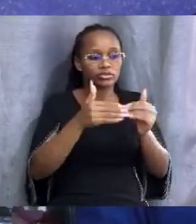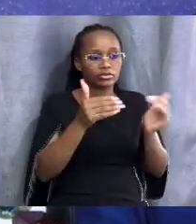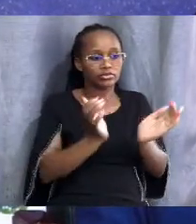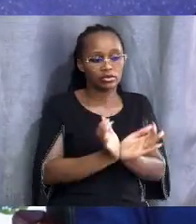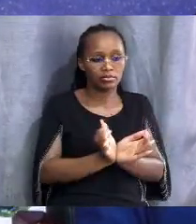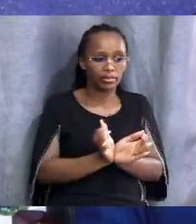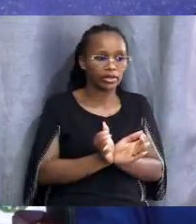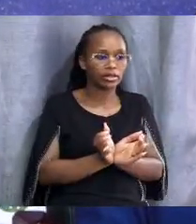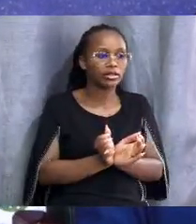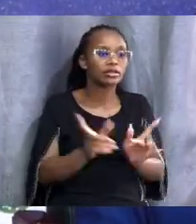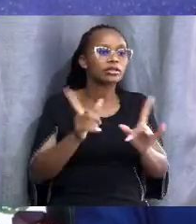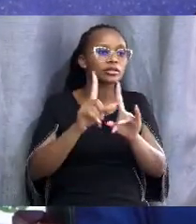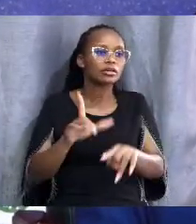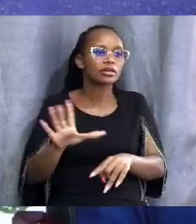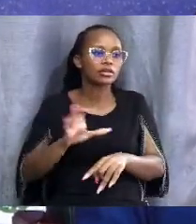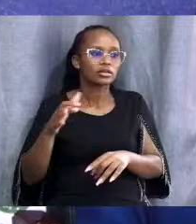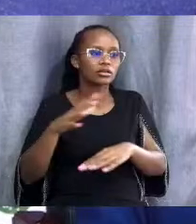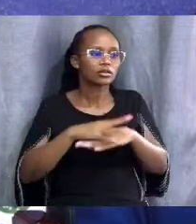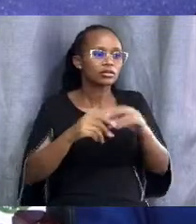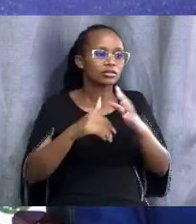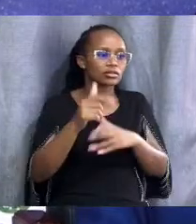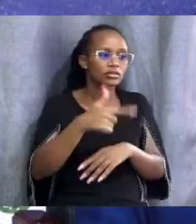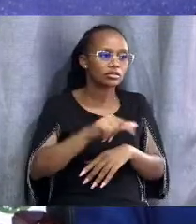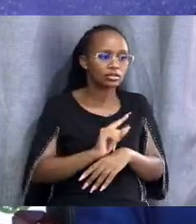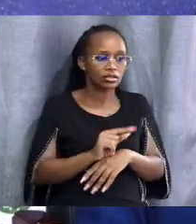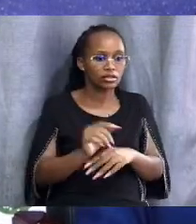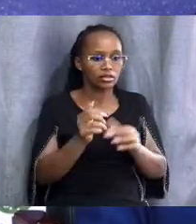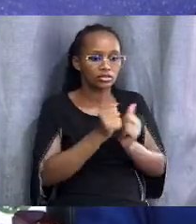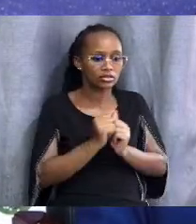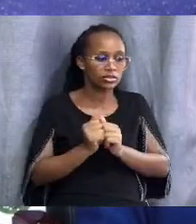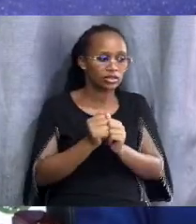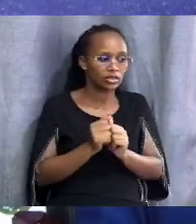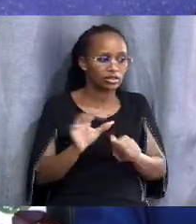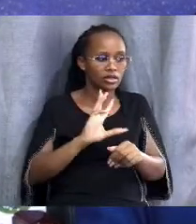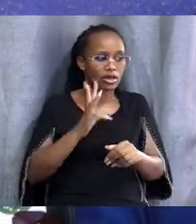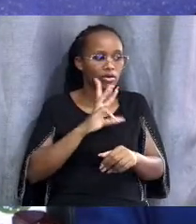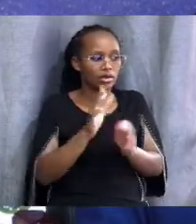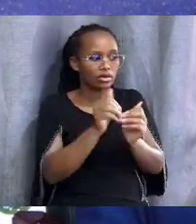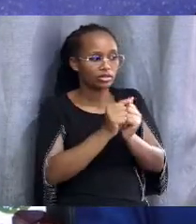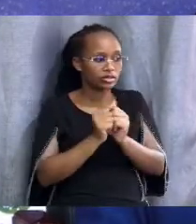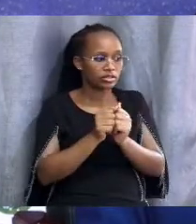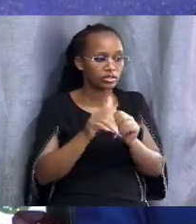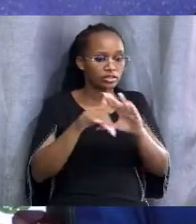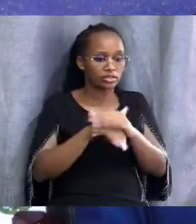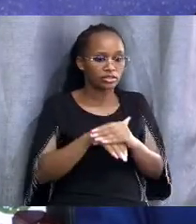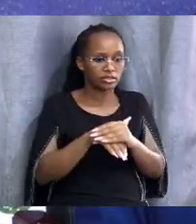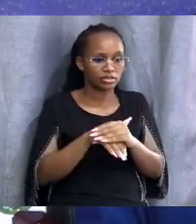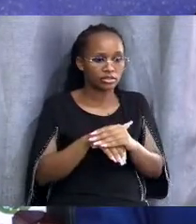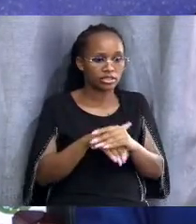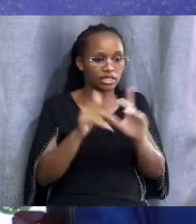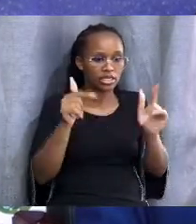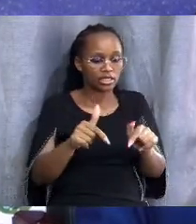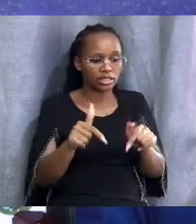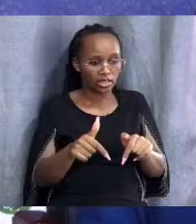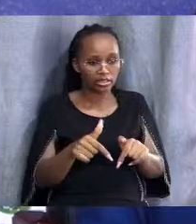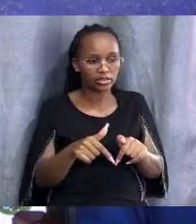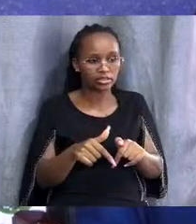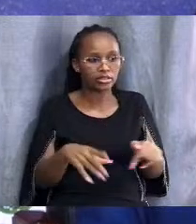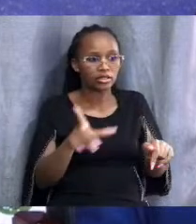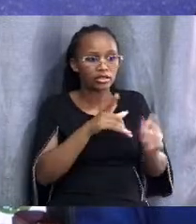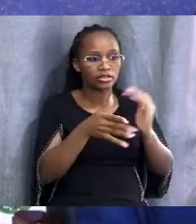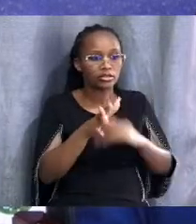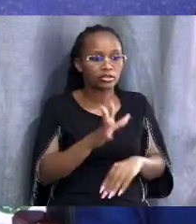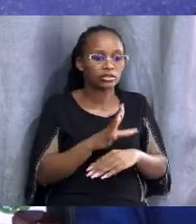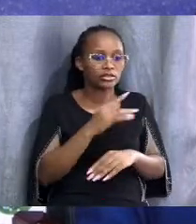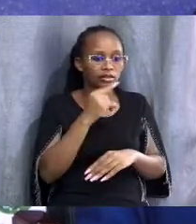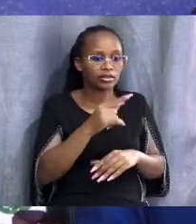family, he is also comforting us. And together, we are together even on this, and the Lord